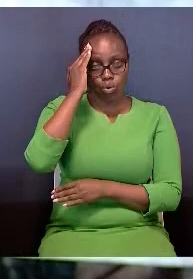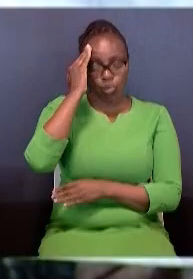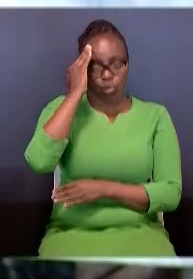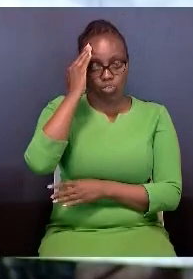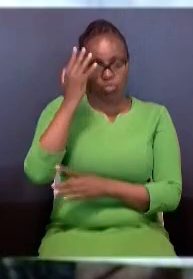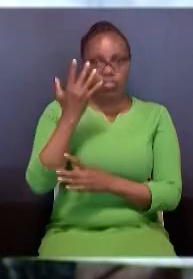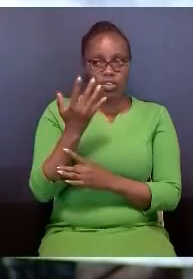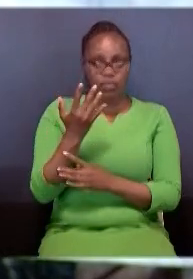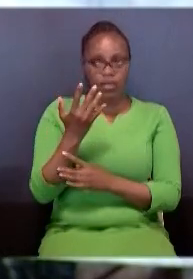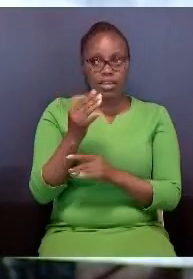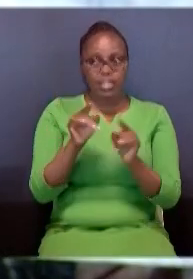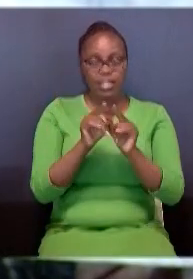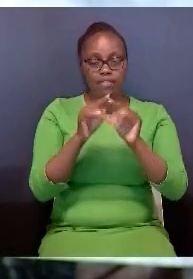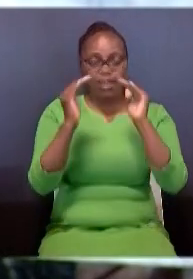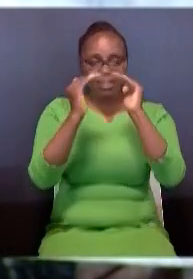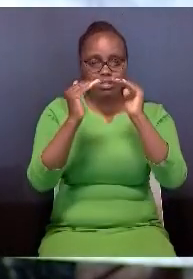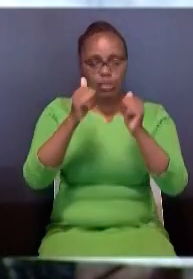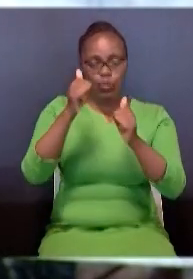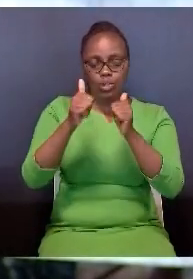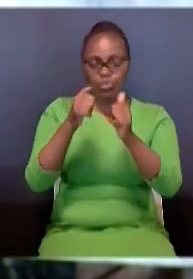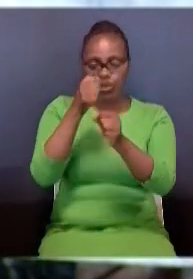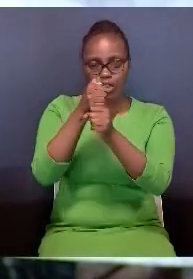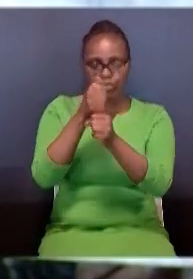the excesses we have to deal with,